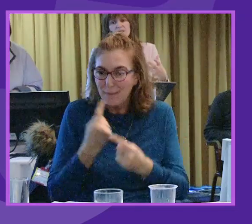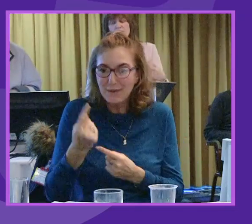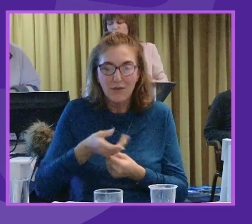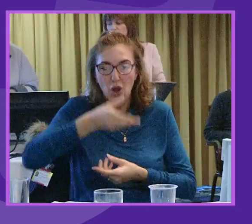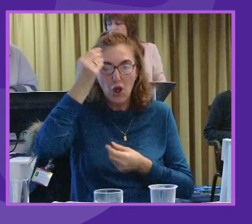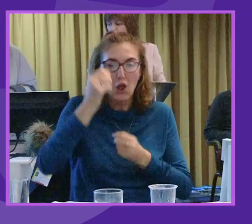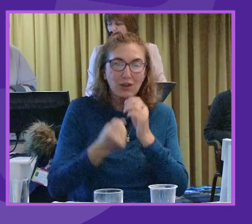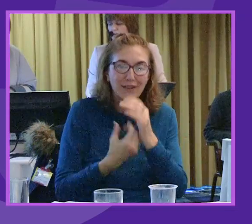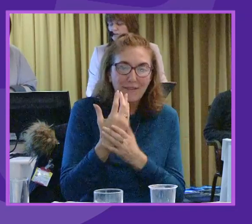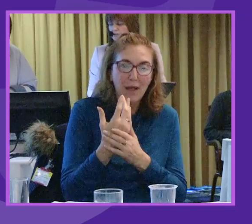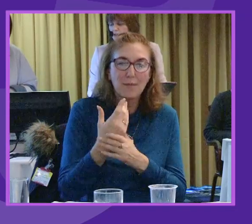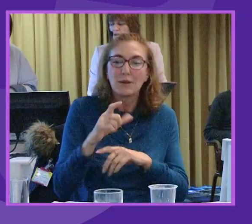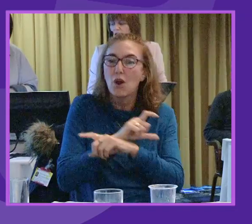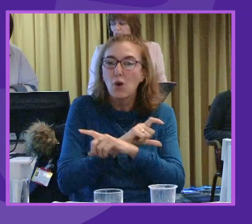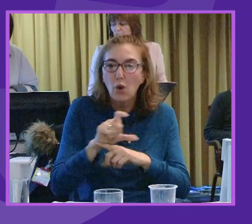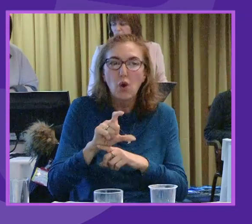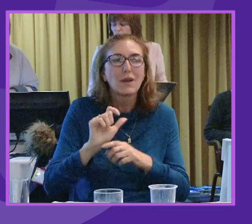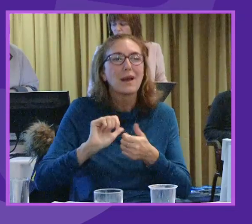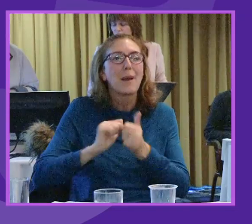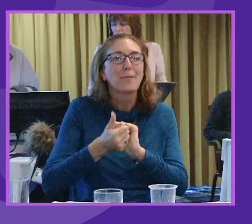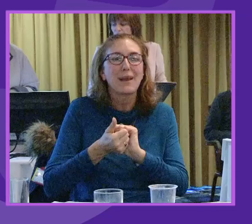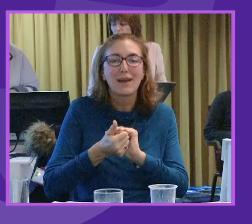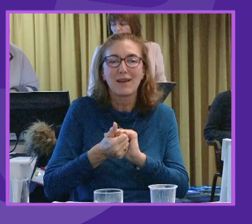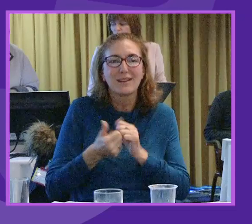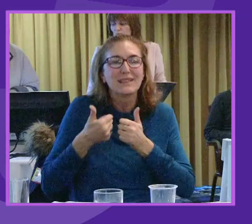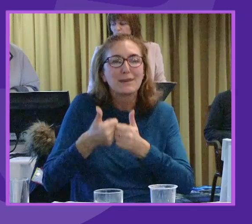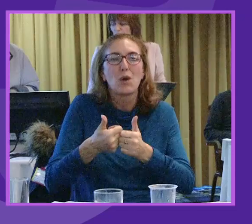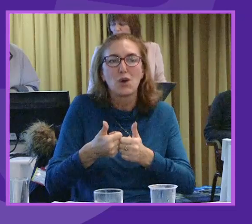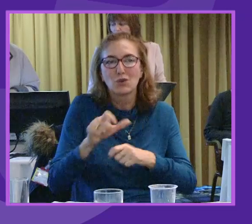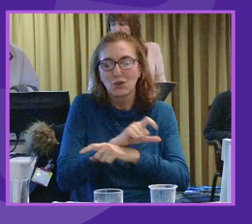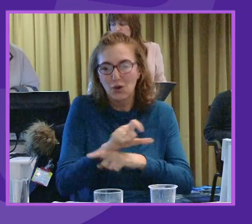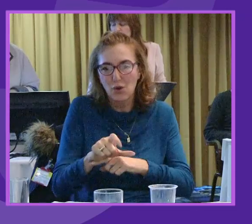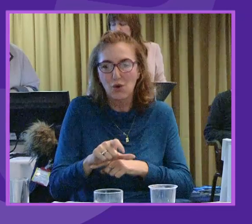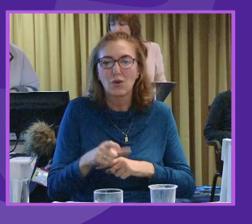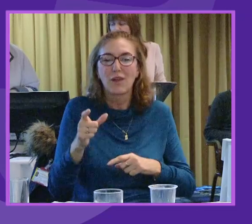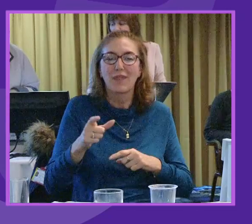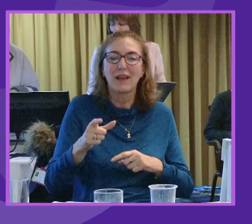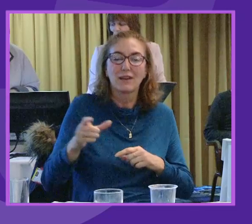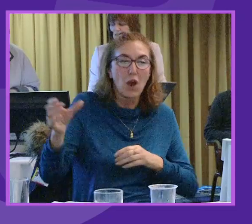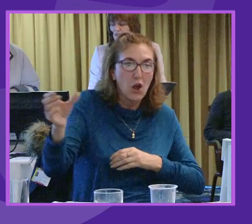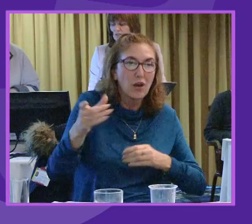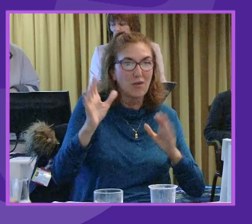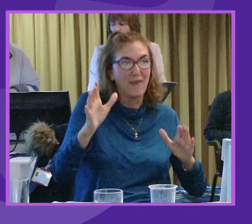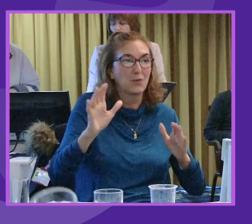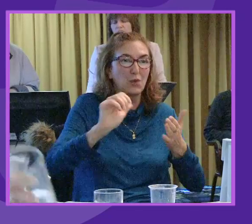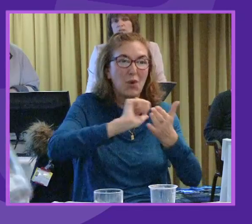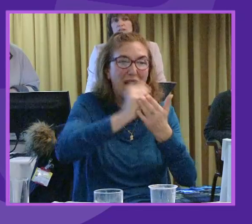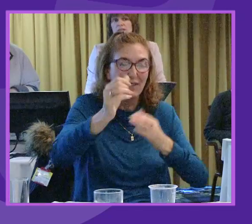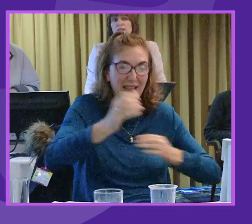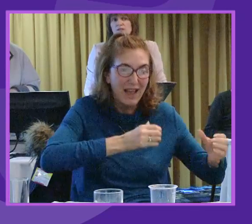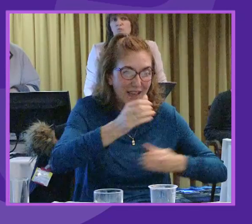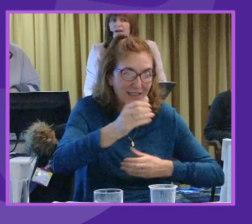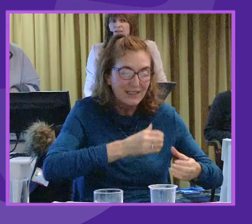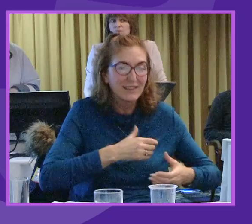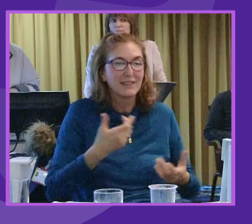their learning and development and that accredited peer support worker course. And then obviously you need to go through a recruitment process,